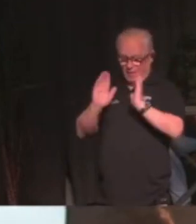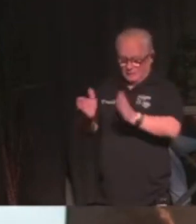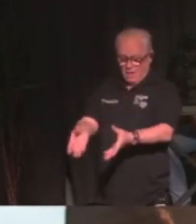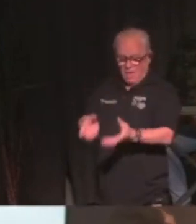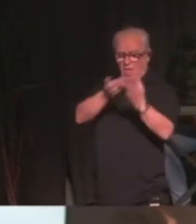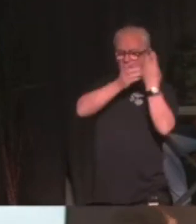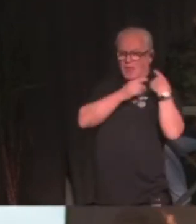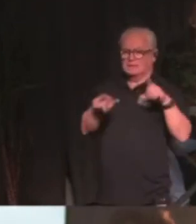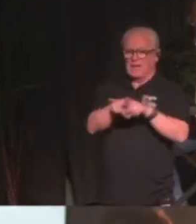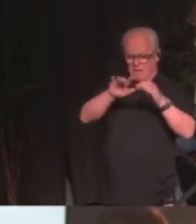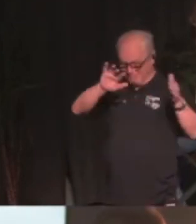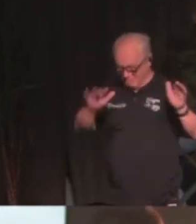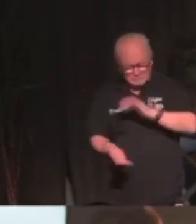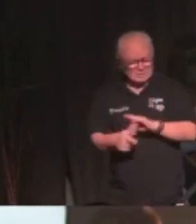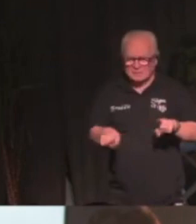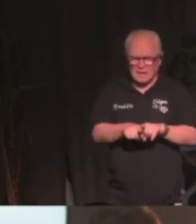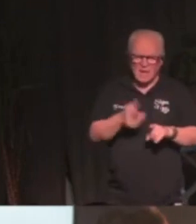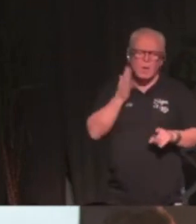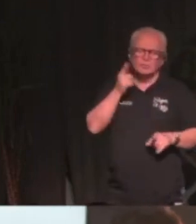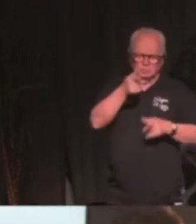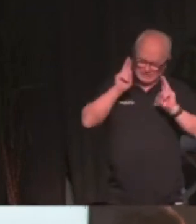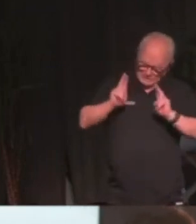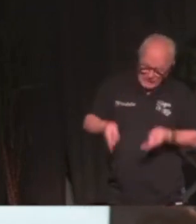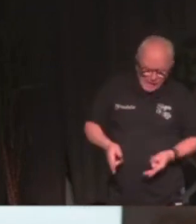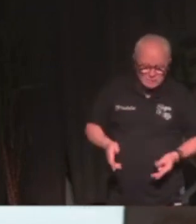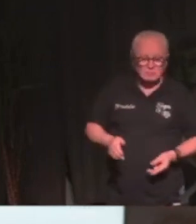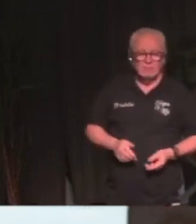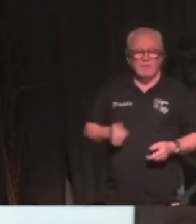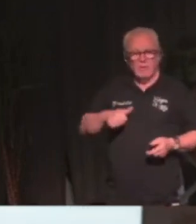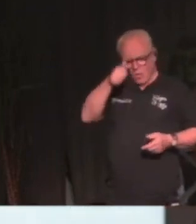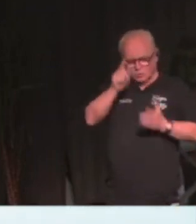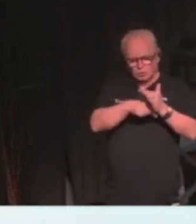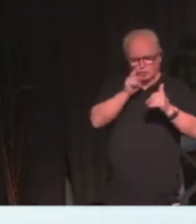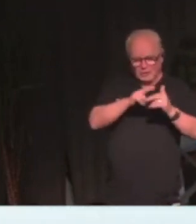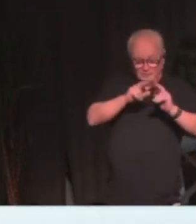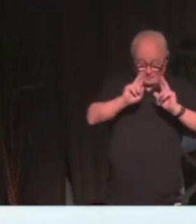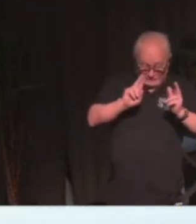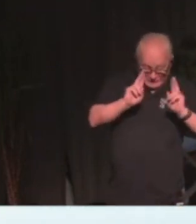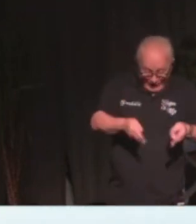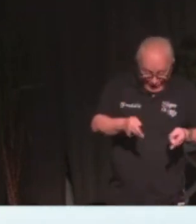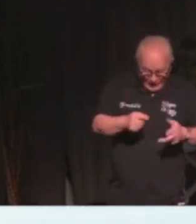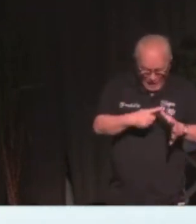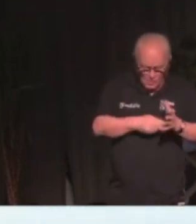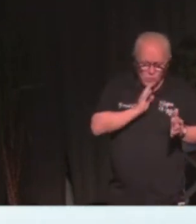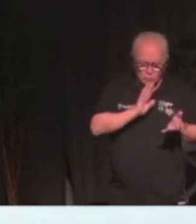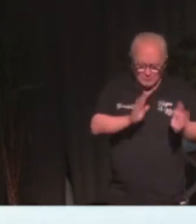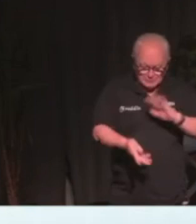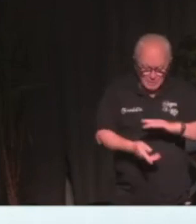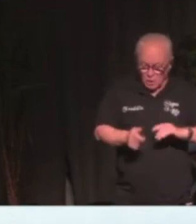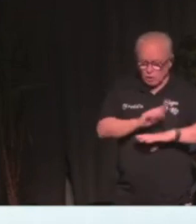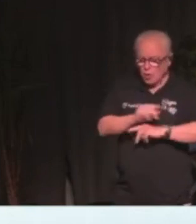That's that baptism thing again, you know, where you were dead. You know, Jeff died, but it's no longer I that